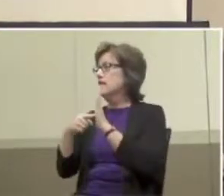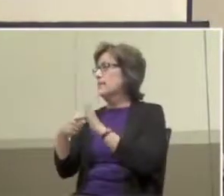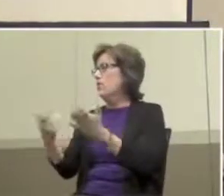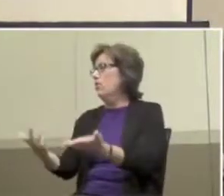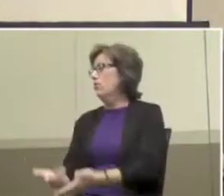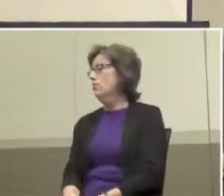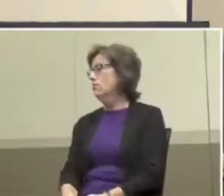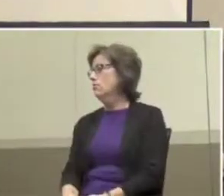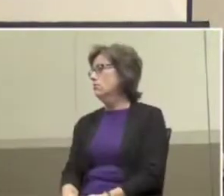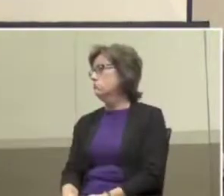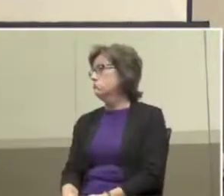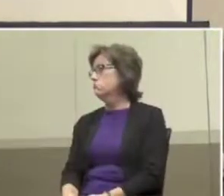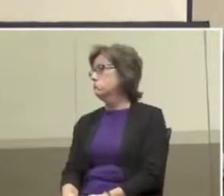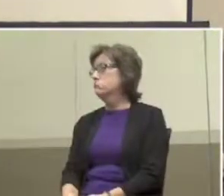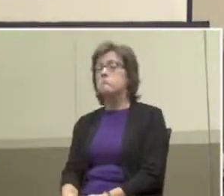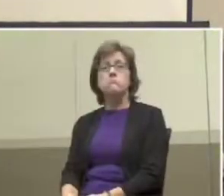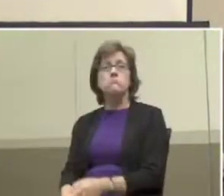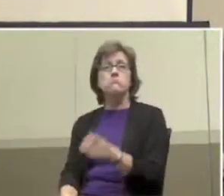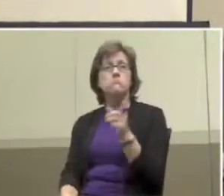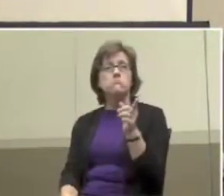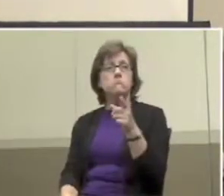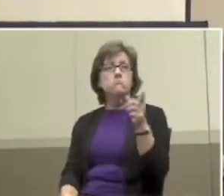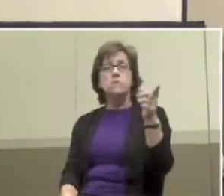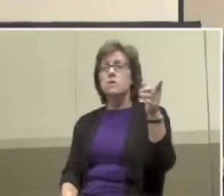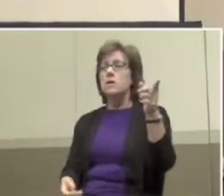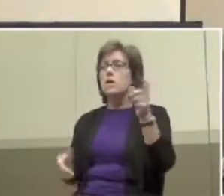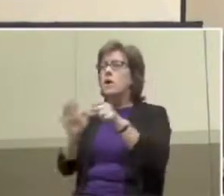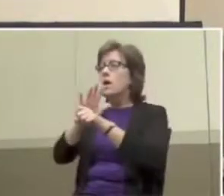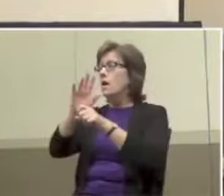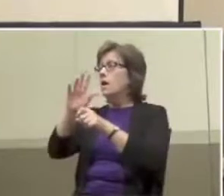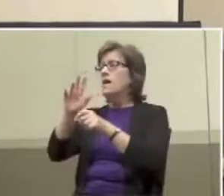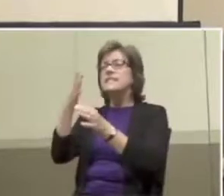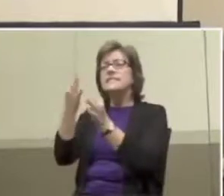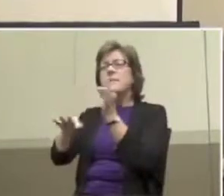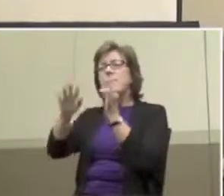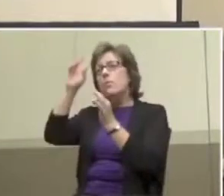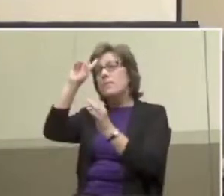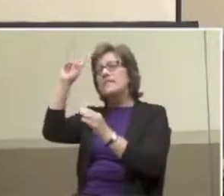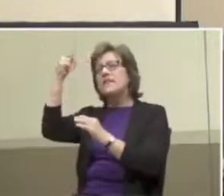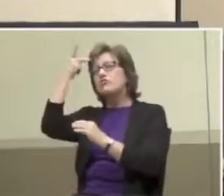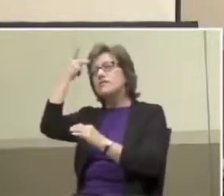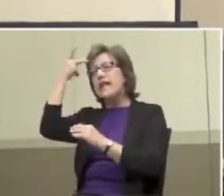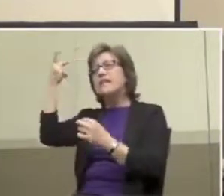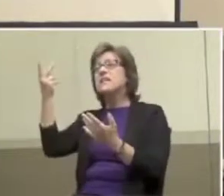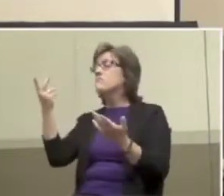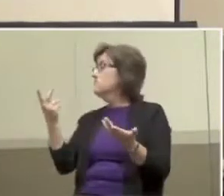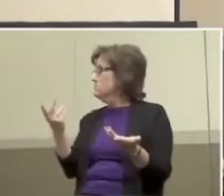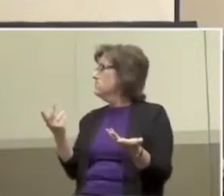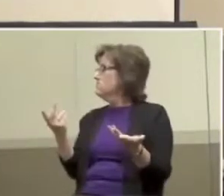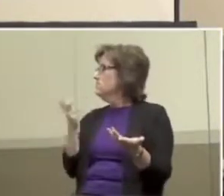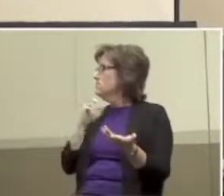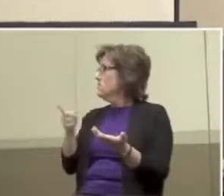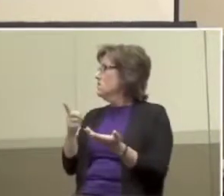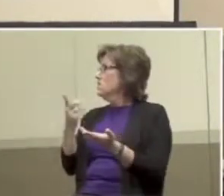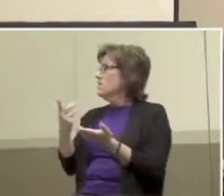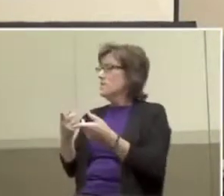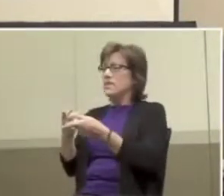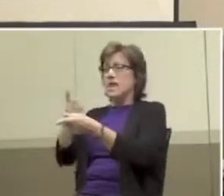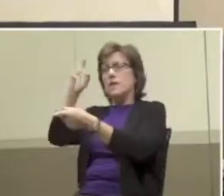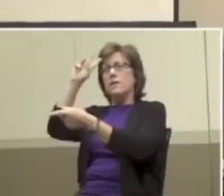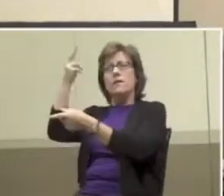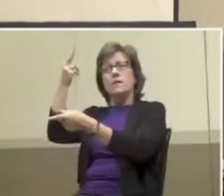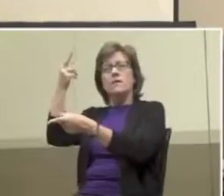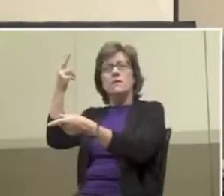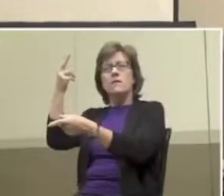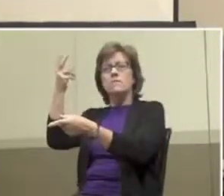Anybody? Yes? Simple misunderstanding, sure. They misunderstood what was happening